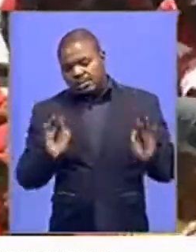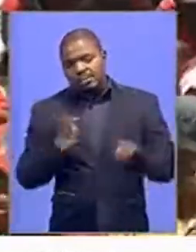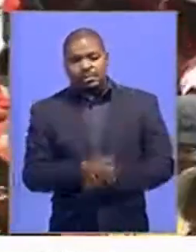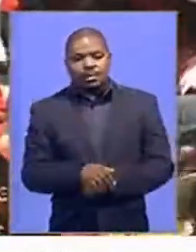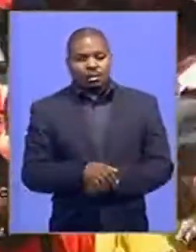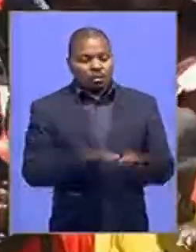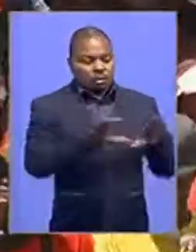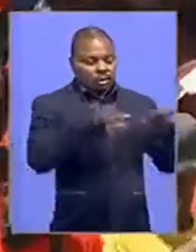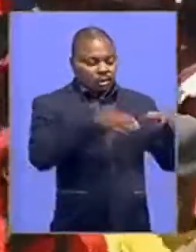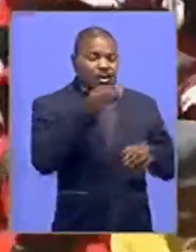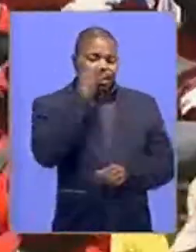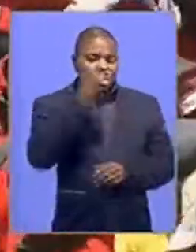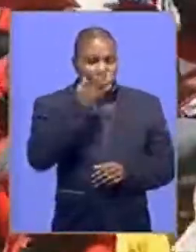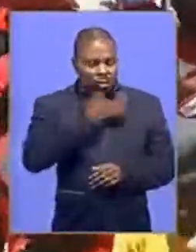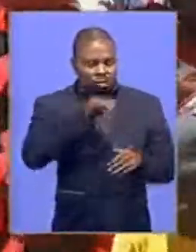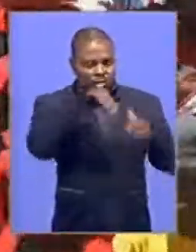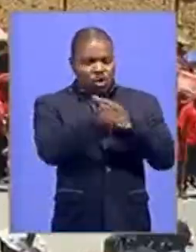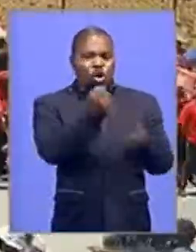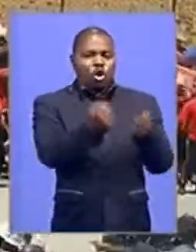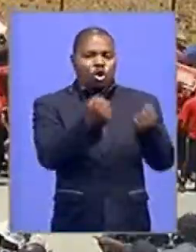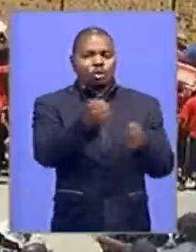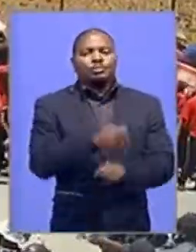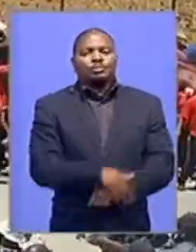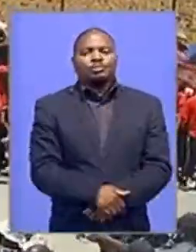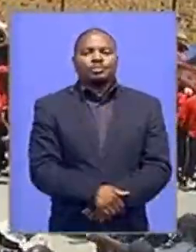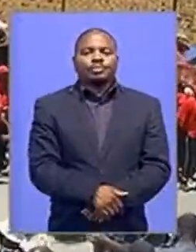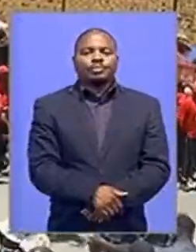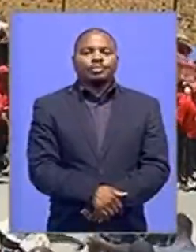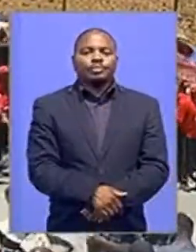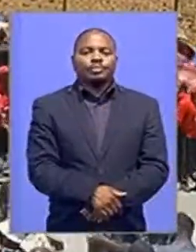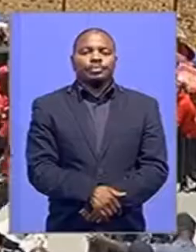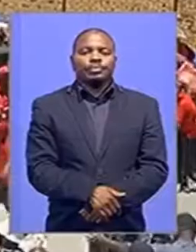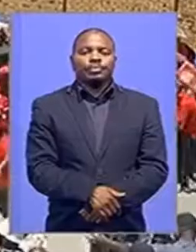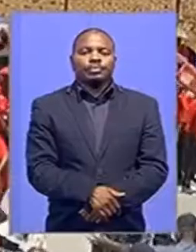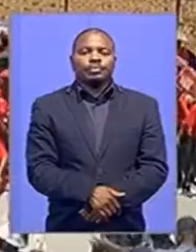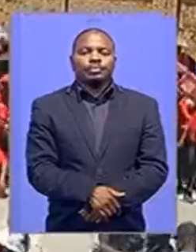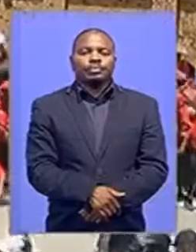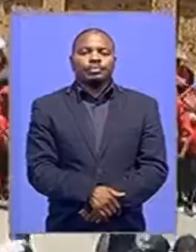morero o kwa kgotlatshekelo. Itumeleng Kgajane, SABC News, Mahikeng.